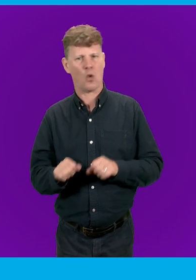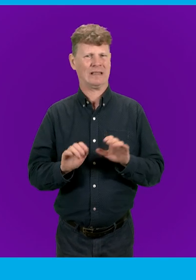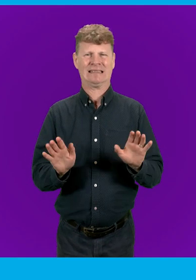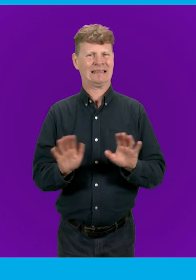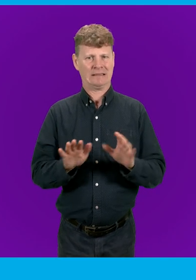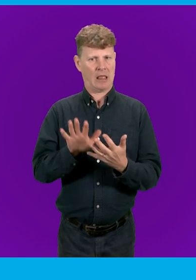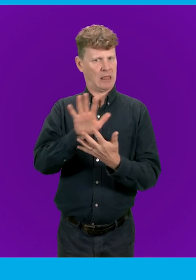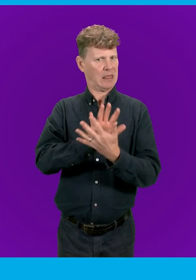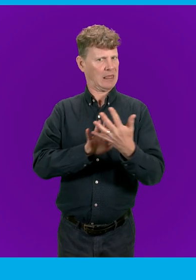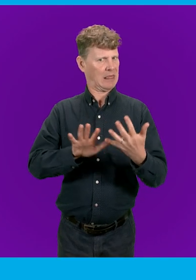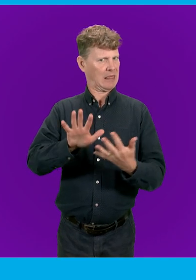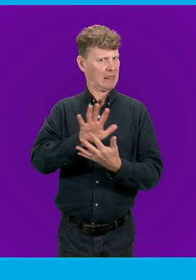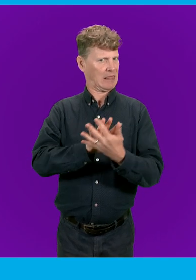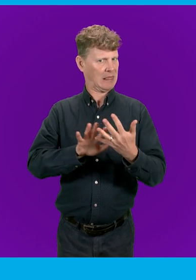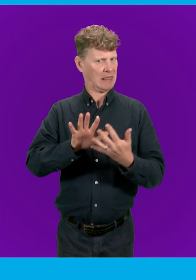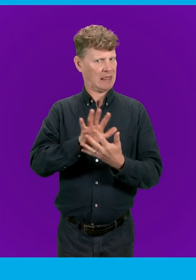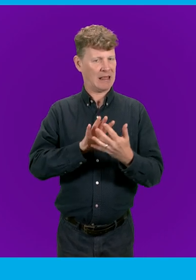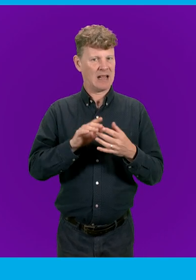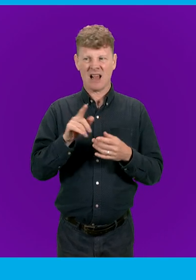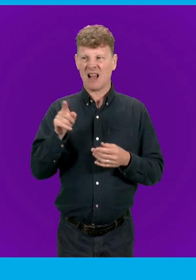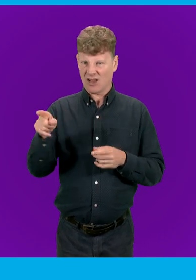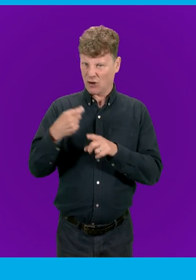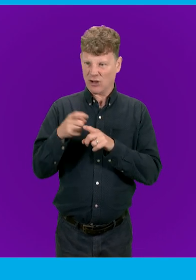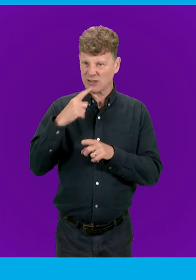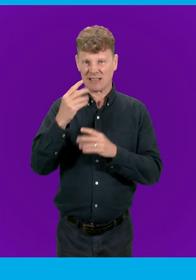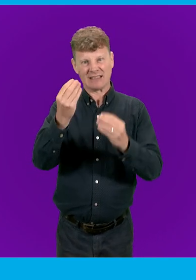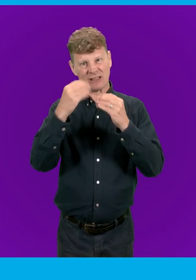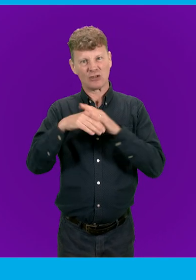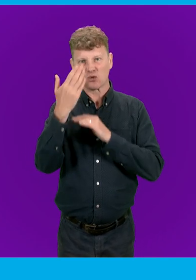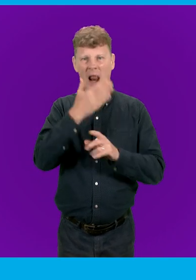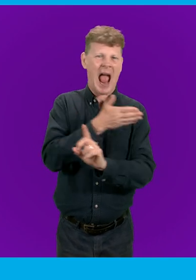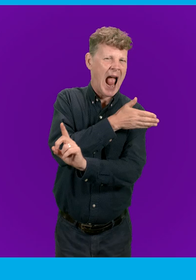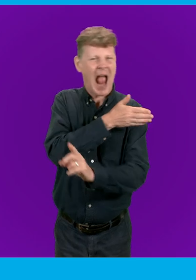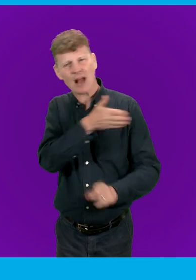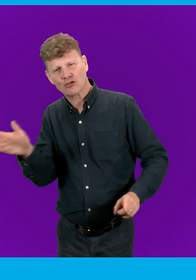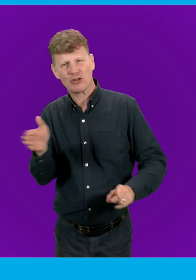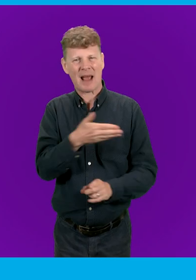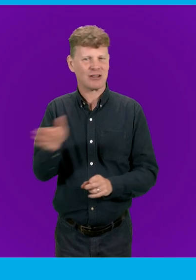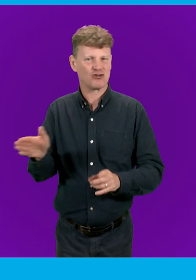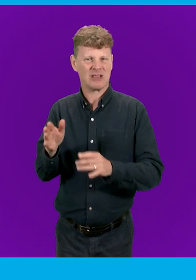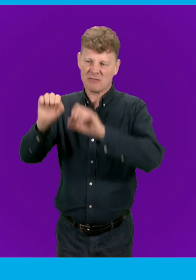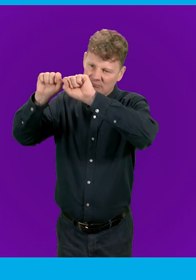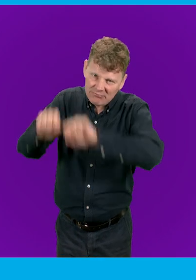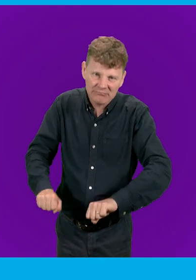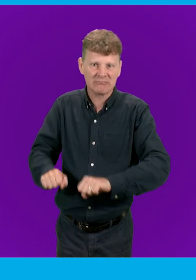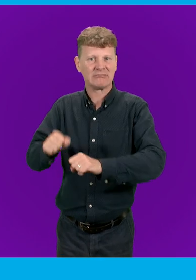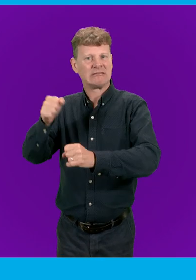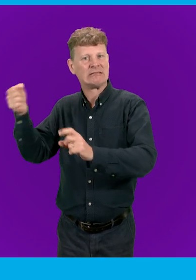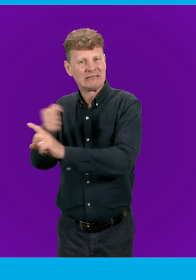around often being taught the most extreme examples of consent not being given as well. Mm-hmm. Yeah, that's really